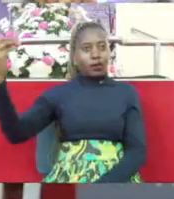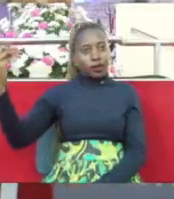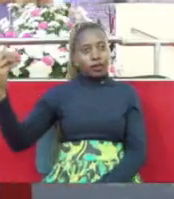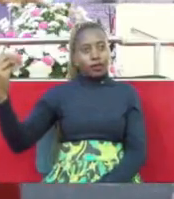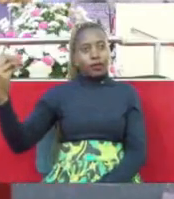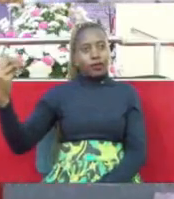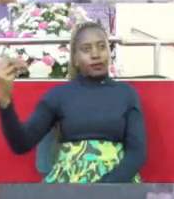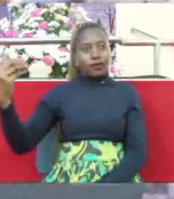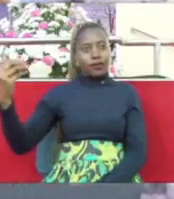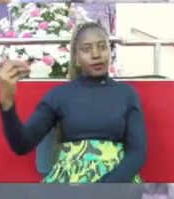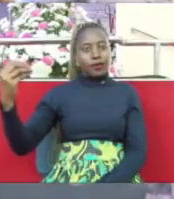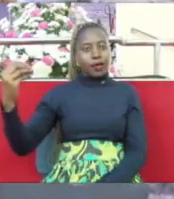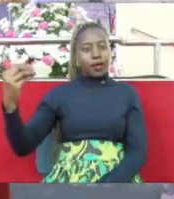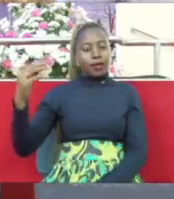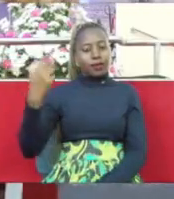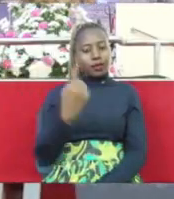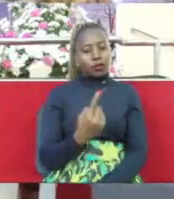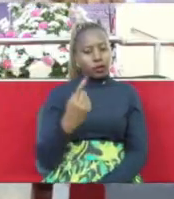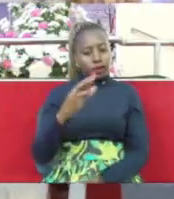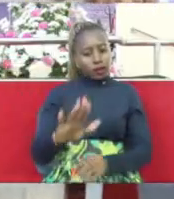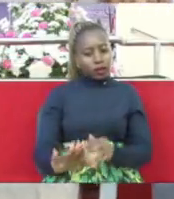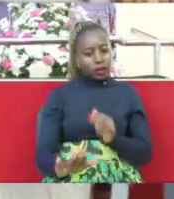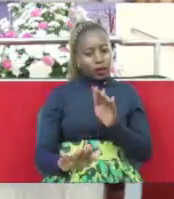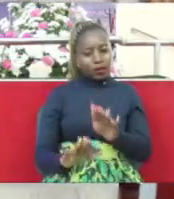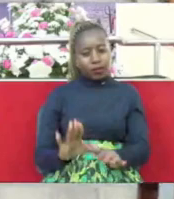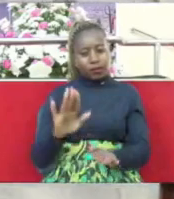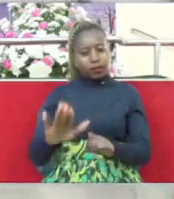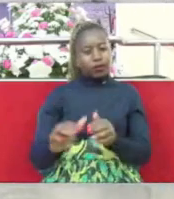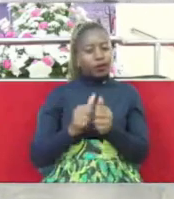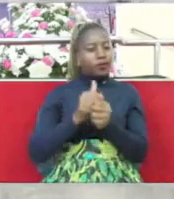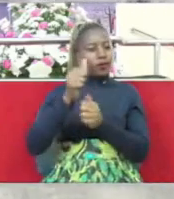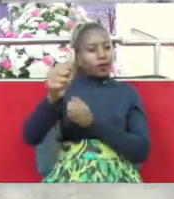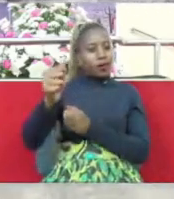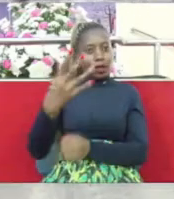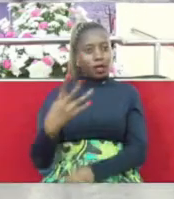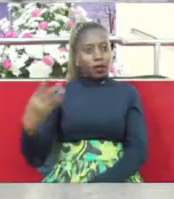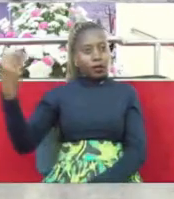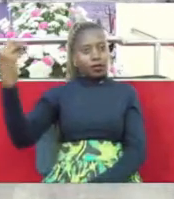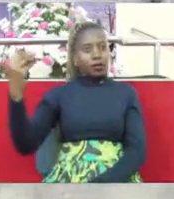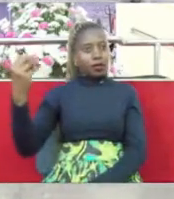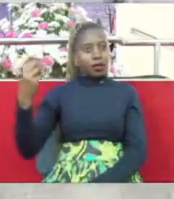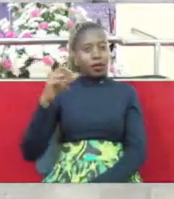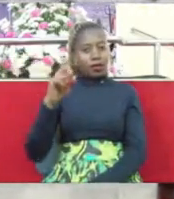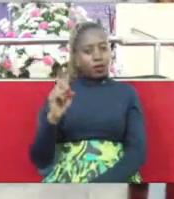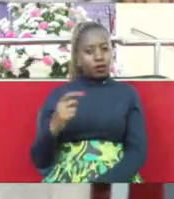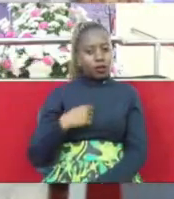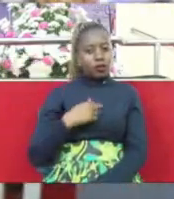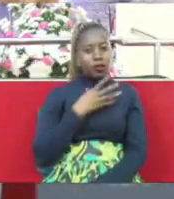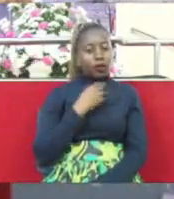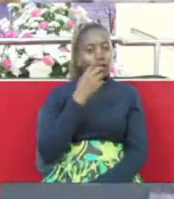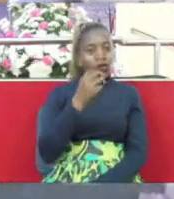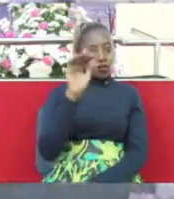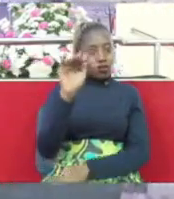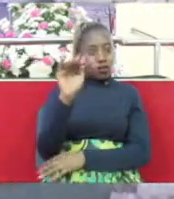each step, the farther they went. Kila wakati wakichukua hatua wanaenda mbali naye. The question that I want you to ask yourself. Swali ambalo ningelitaka ujiulize. Are you still with